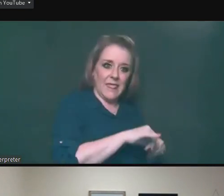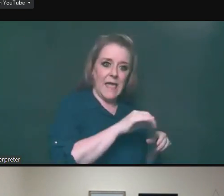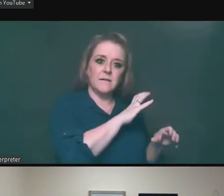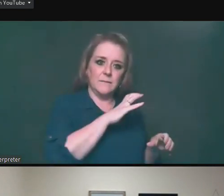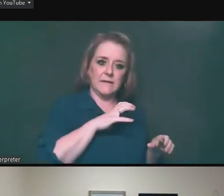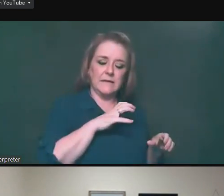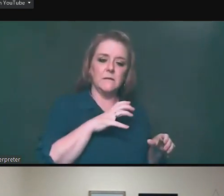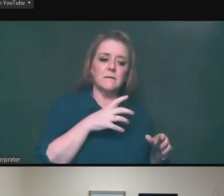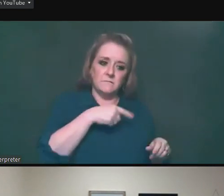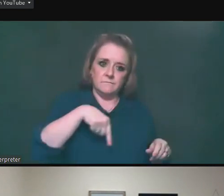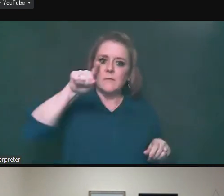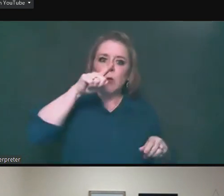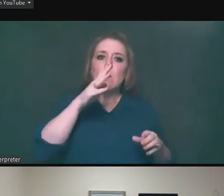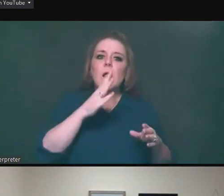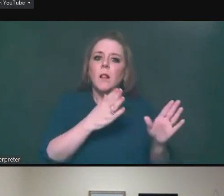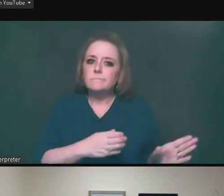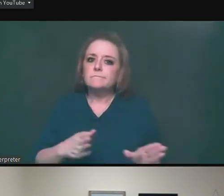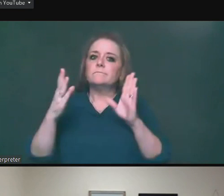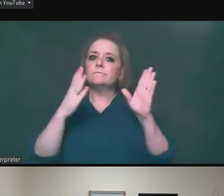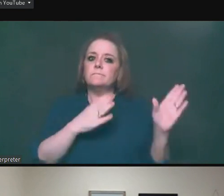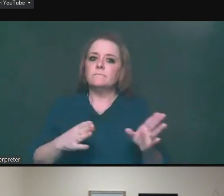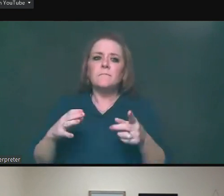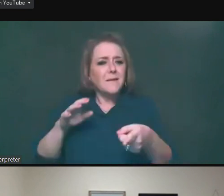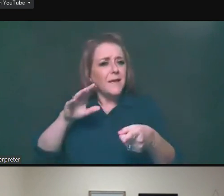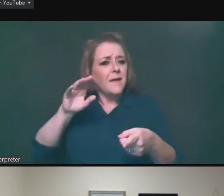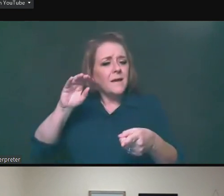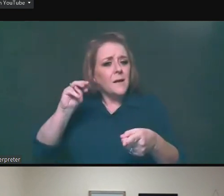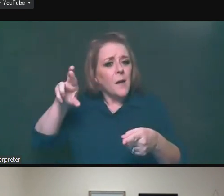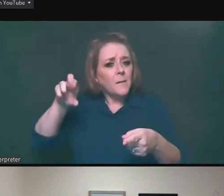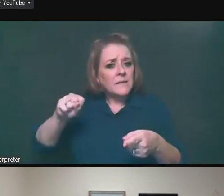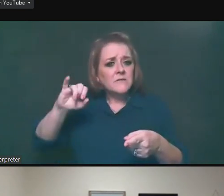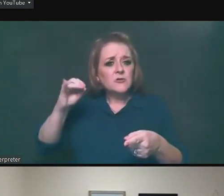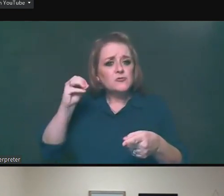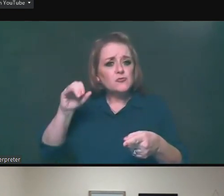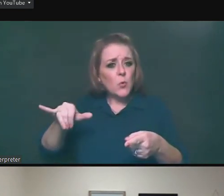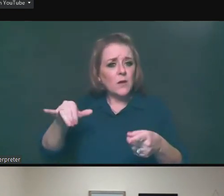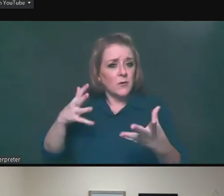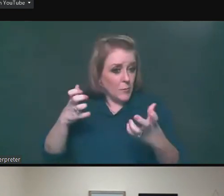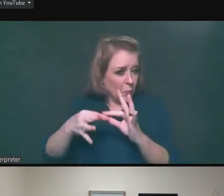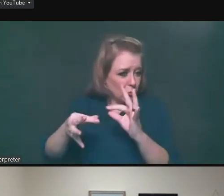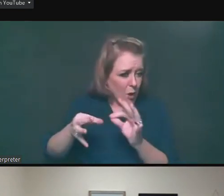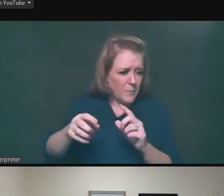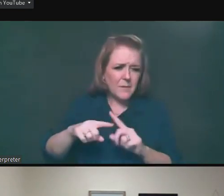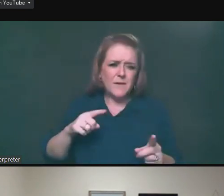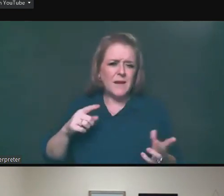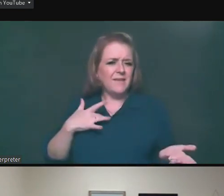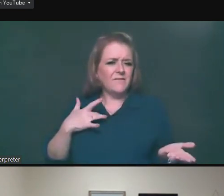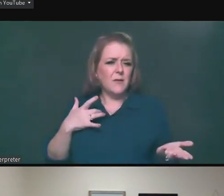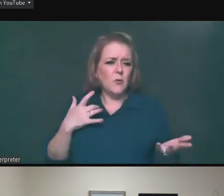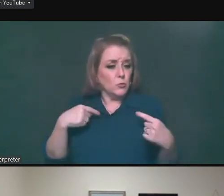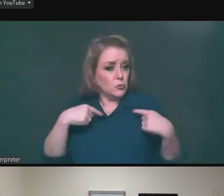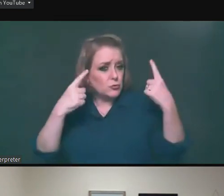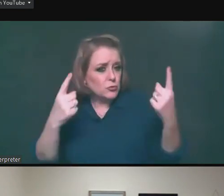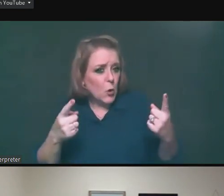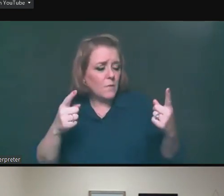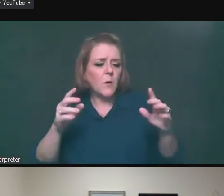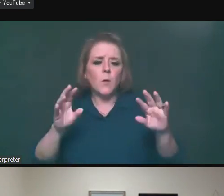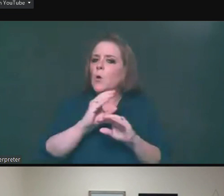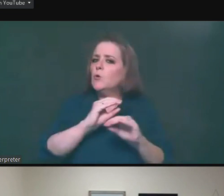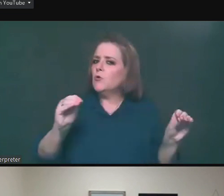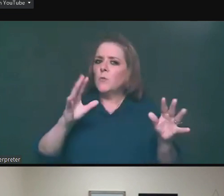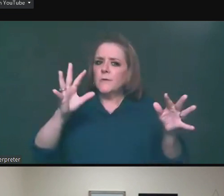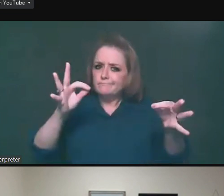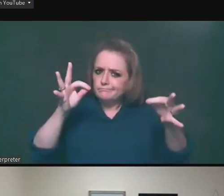continue. Ms. Joy, I know you're on alert. You might want to add to this, but I don't think anyone has concrete protocols in place